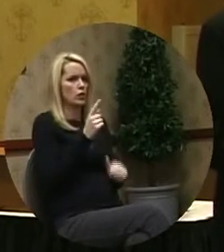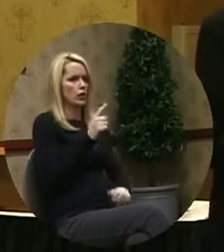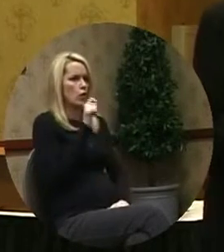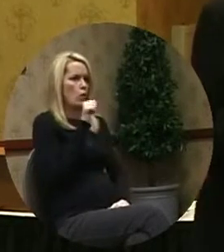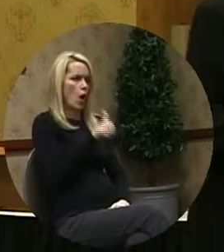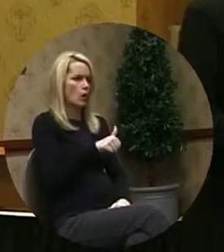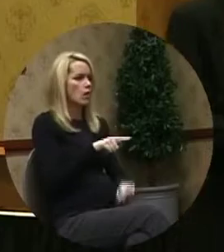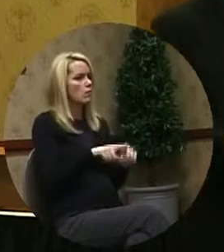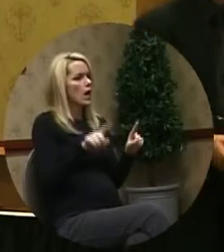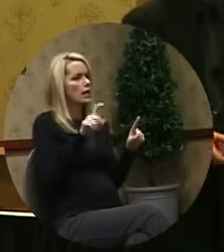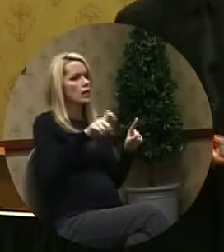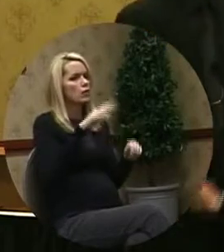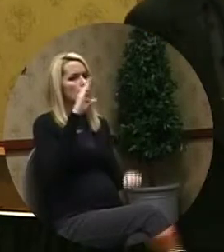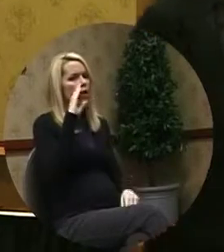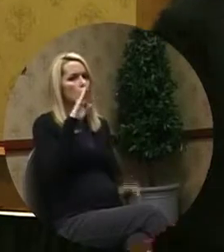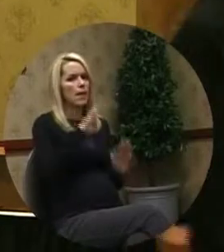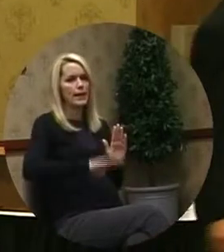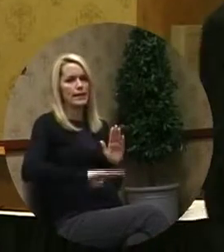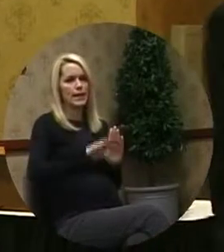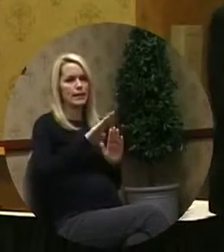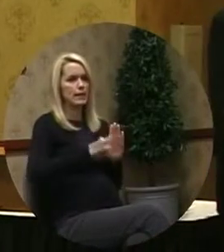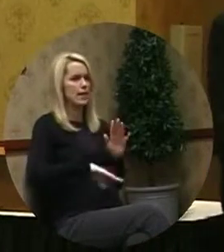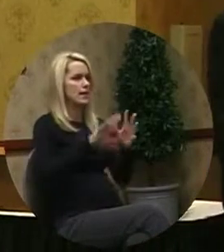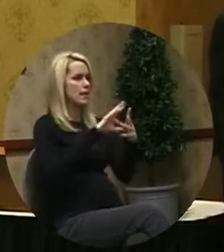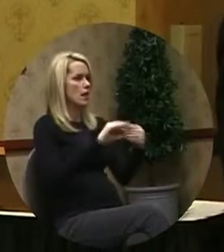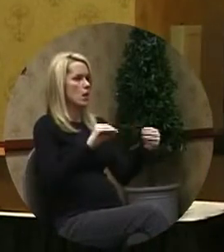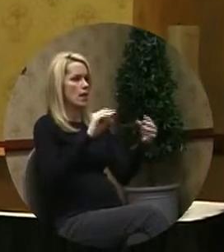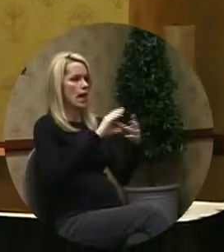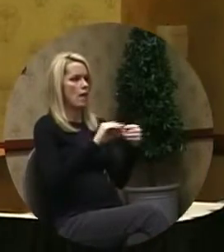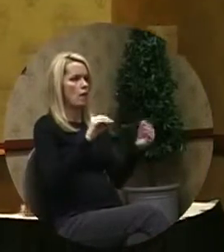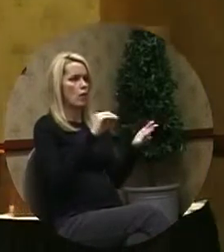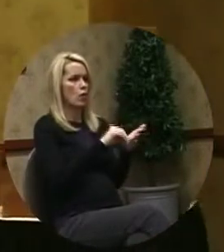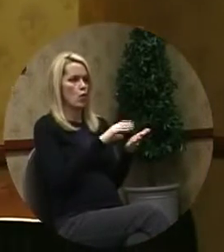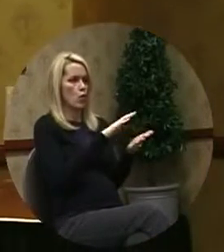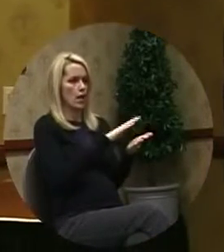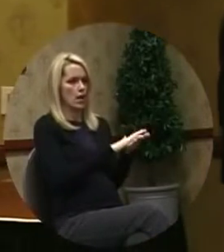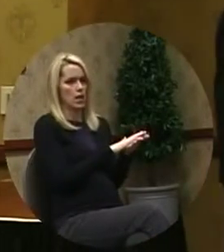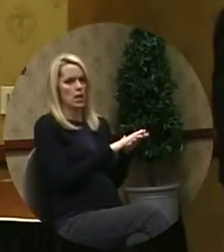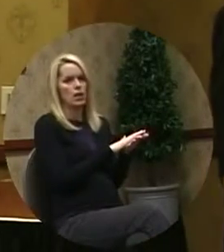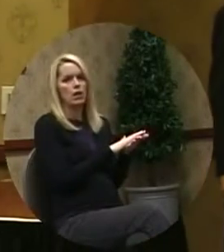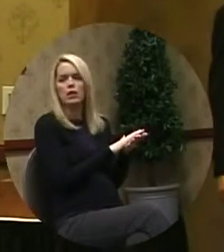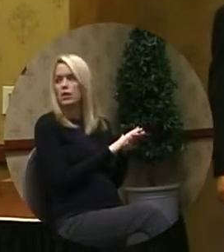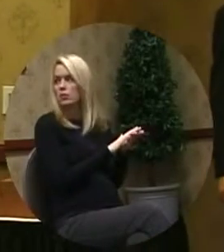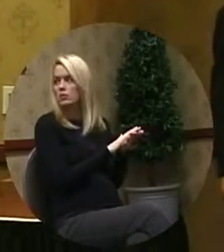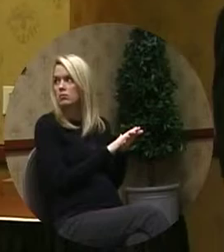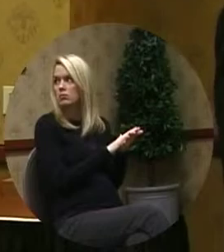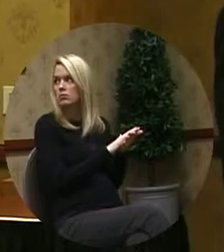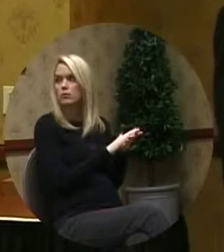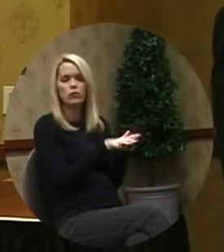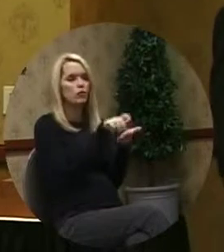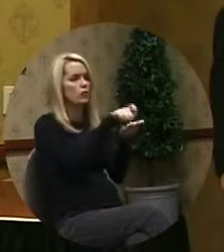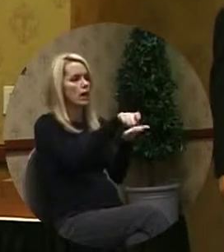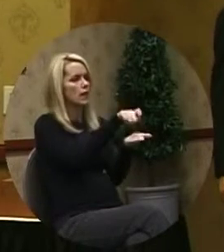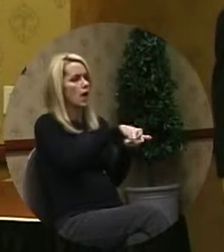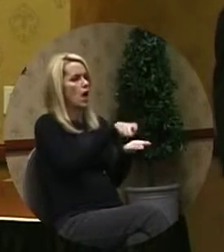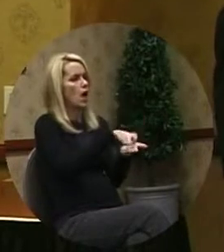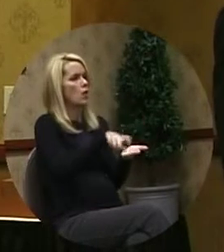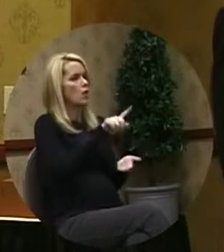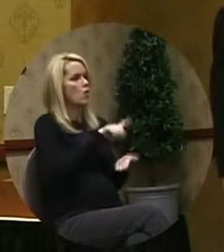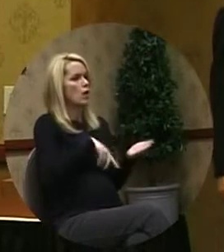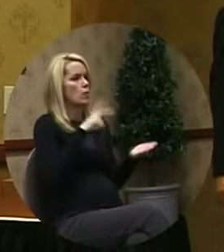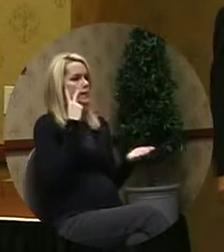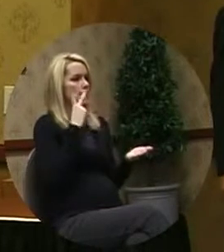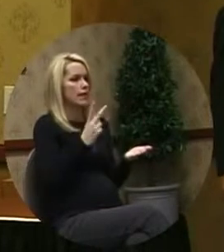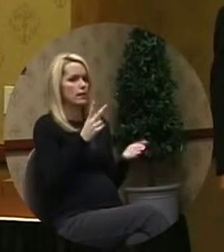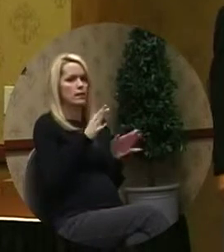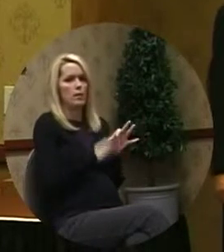basics of it to see where this is. A narrative recording is simply, you go in and you start writing what you see. It's